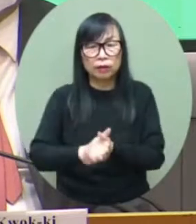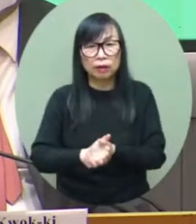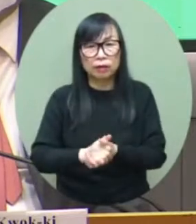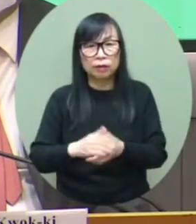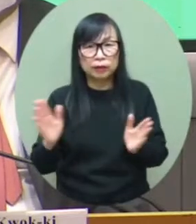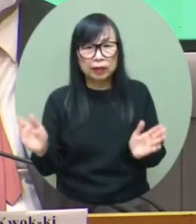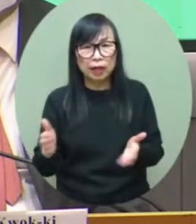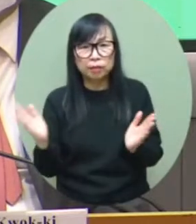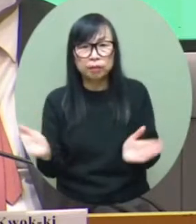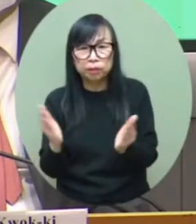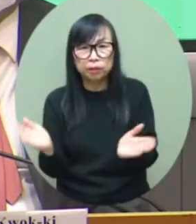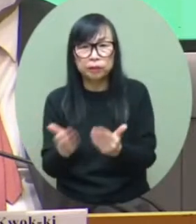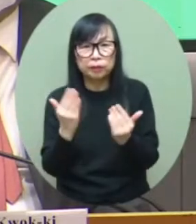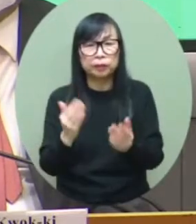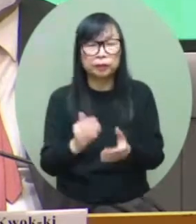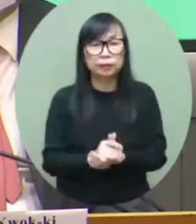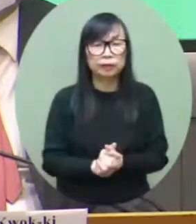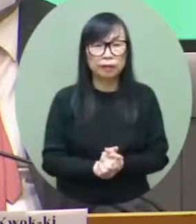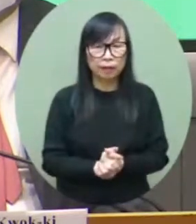exchange activities.